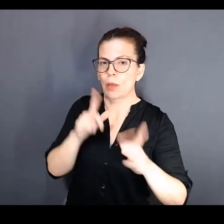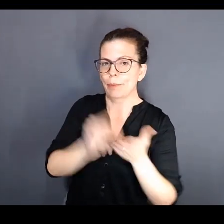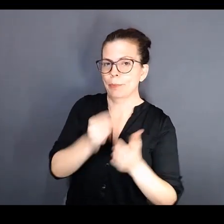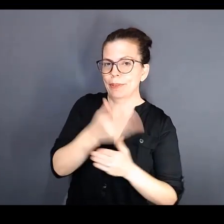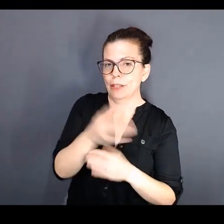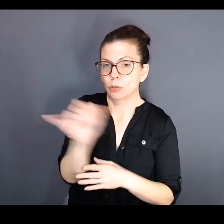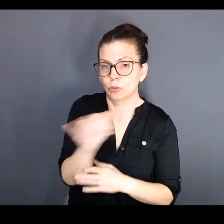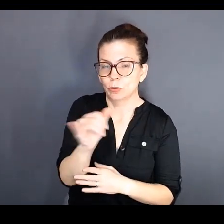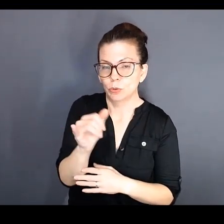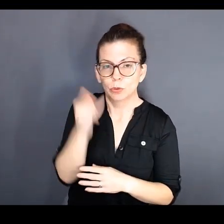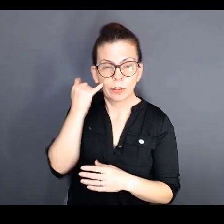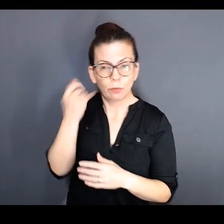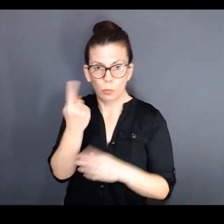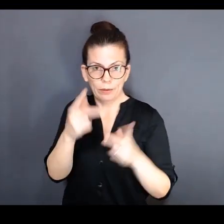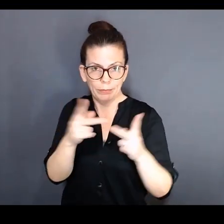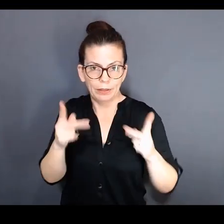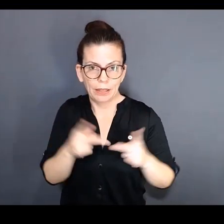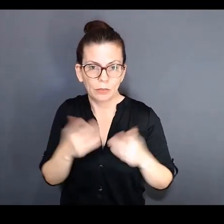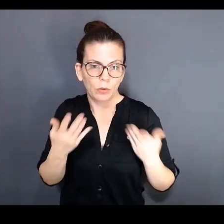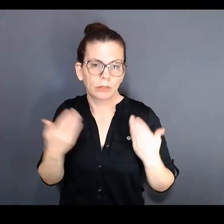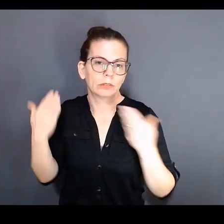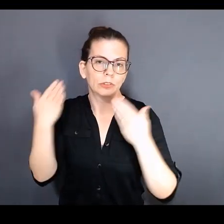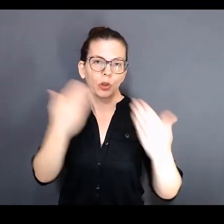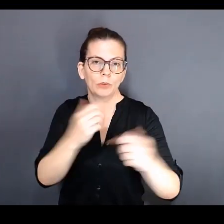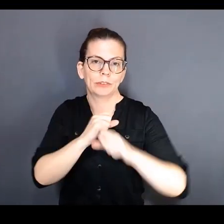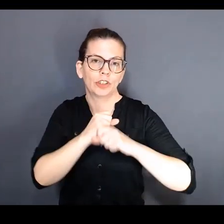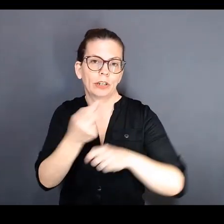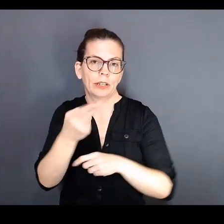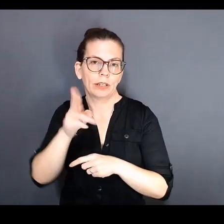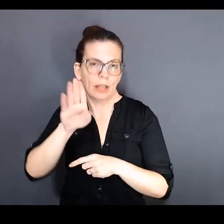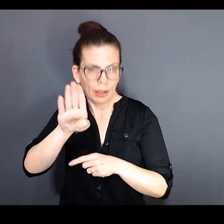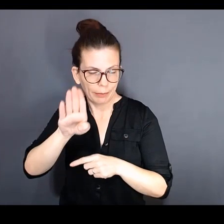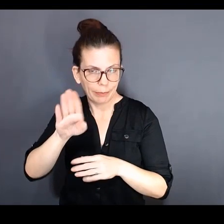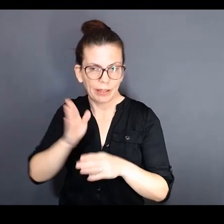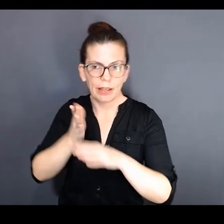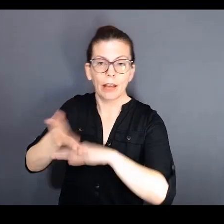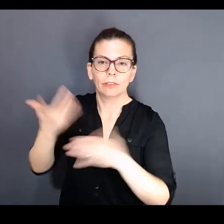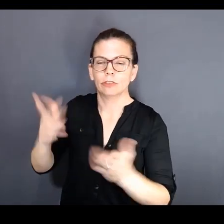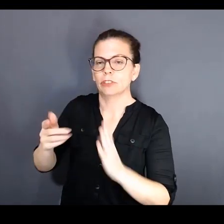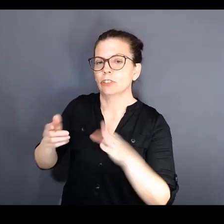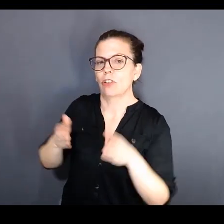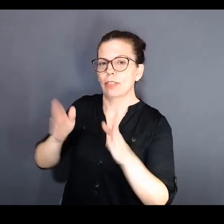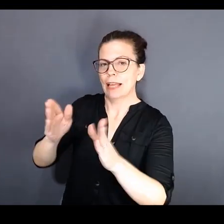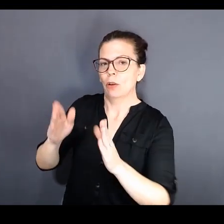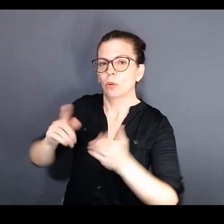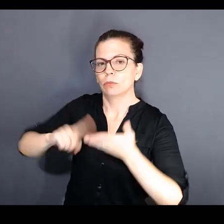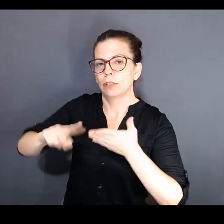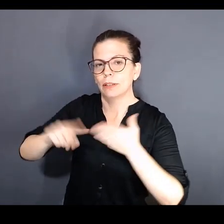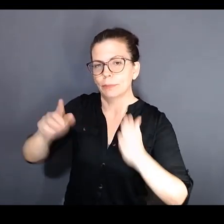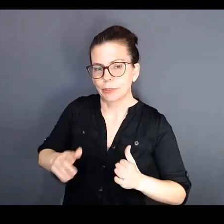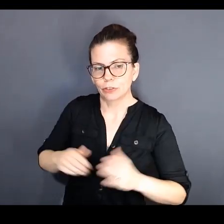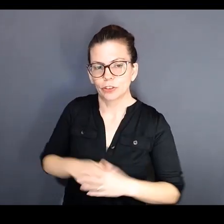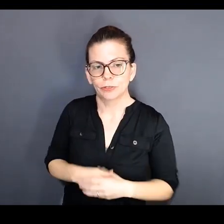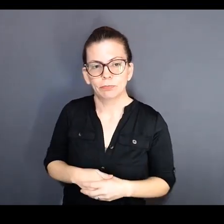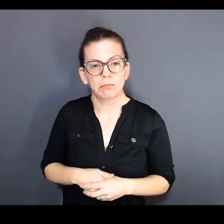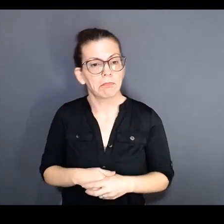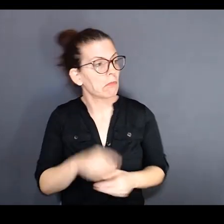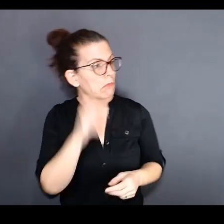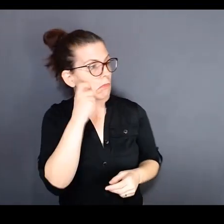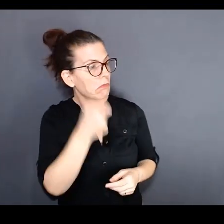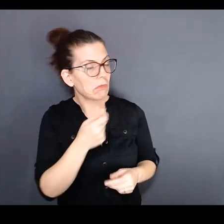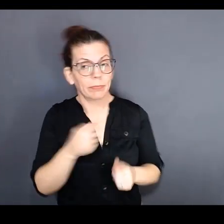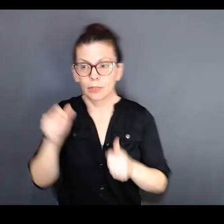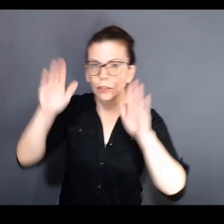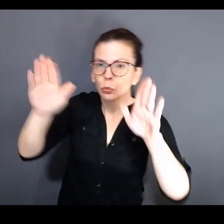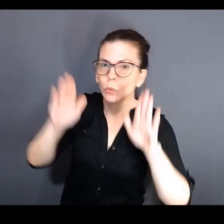Security Hub account, we will also publish those there. So if you want to see everything in one place, you can simply go to Security Hub once you've